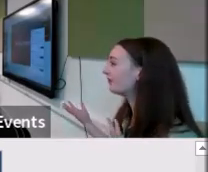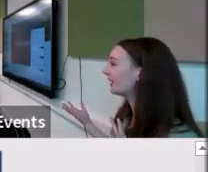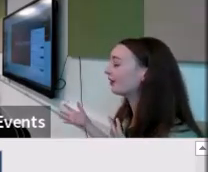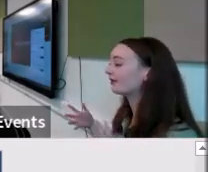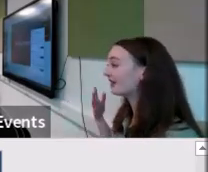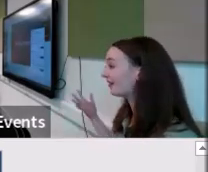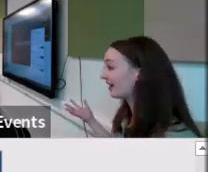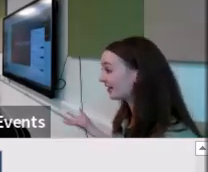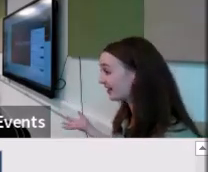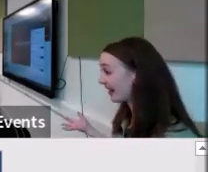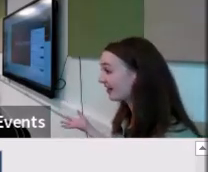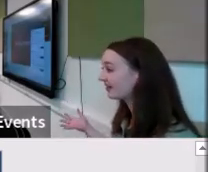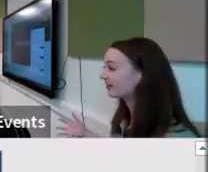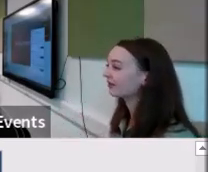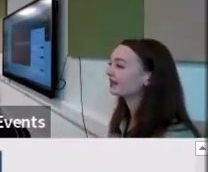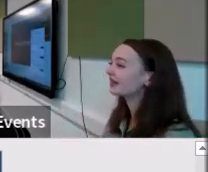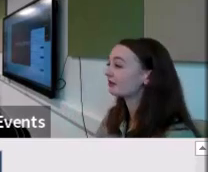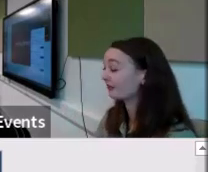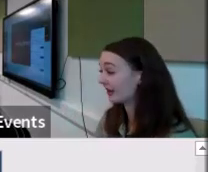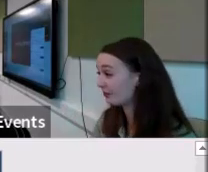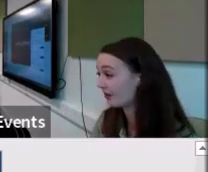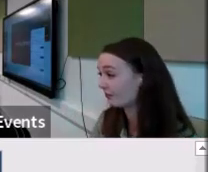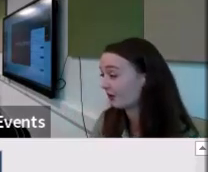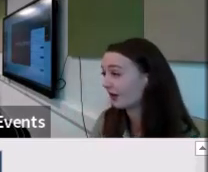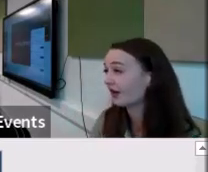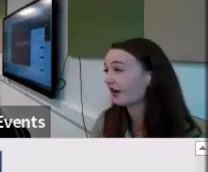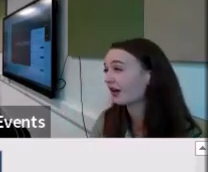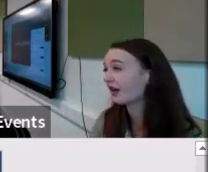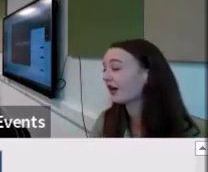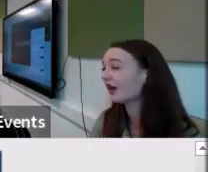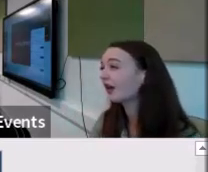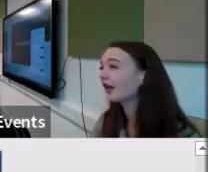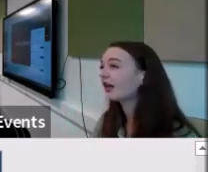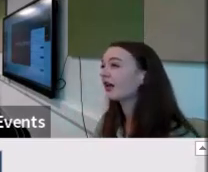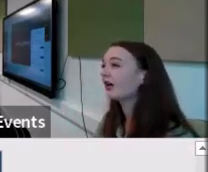and being of South Asian descent, so they're doing really important work.